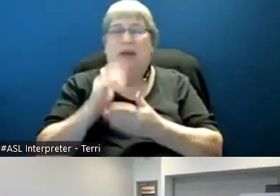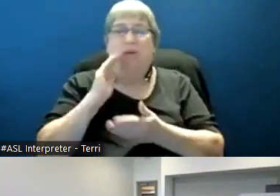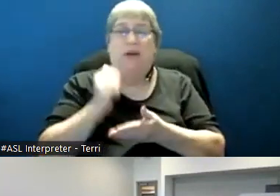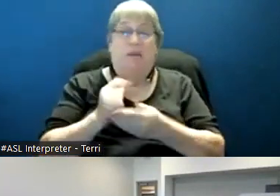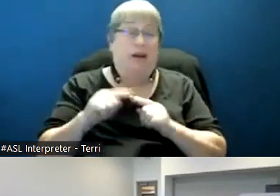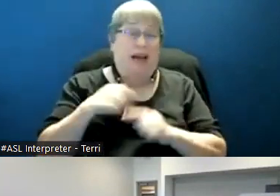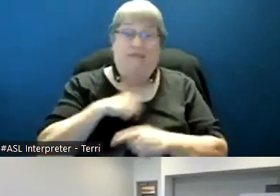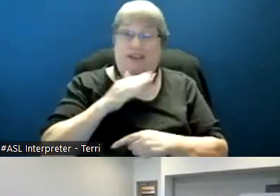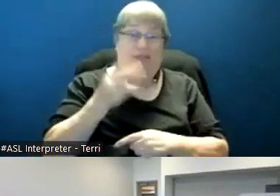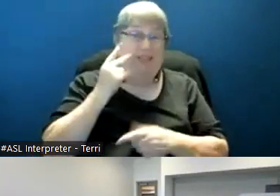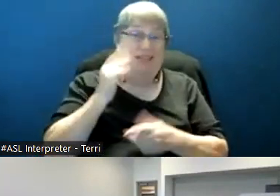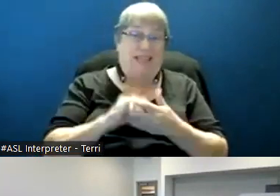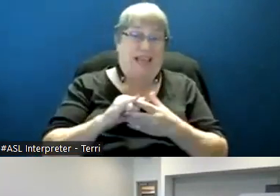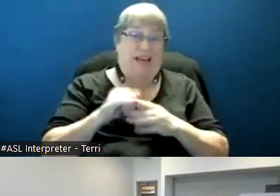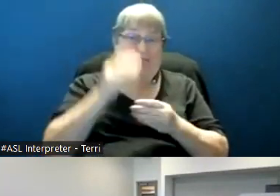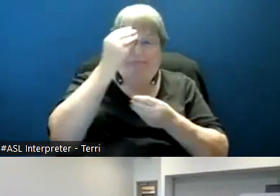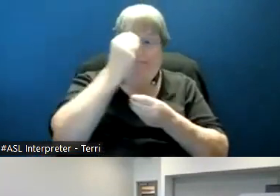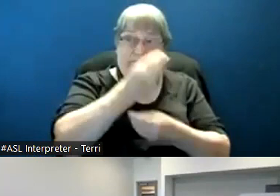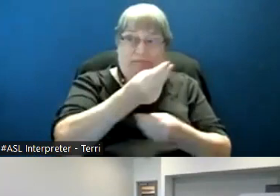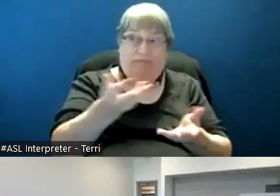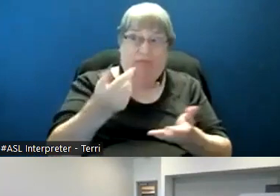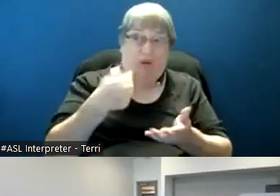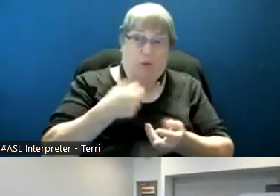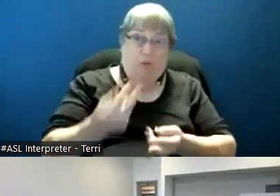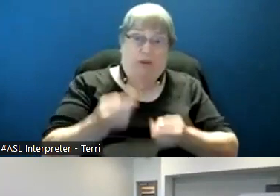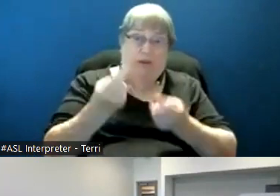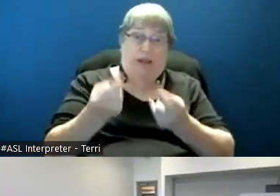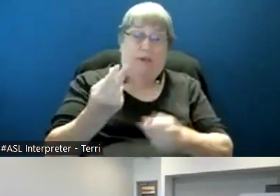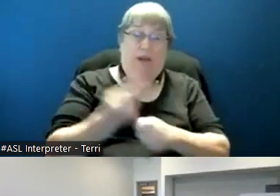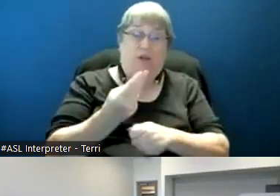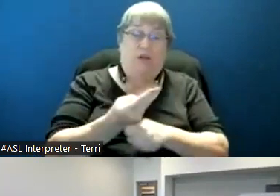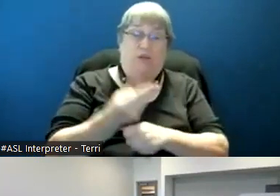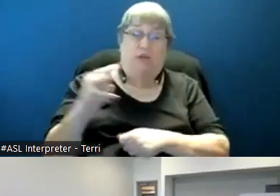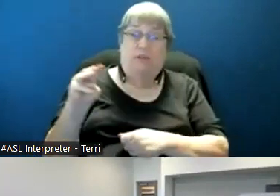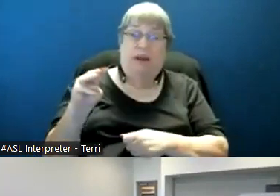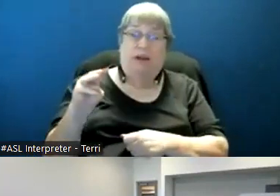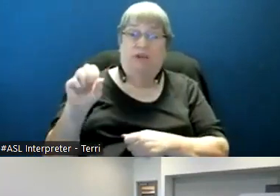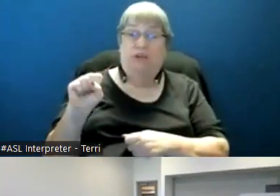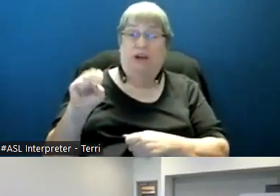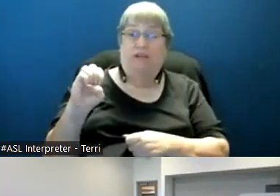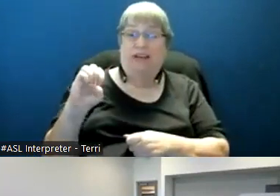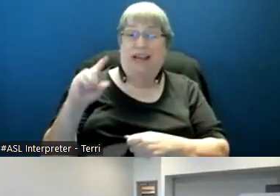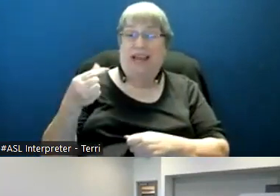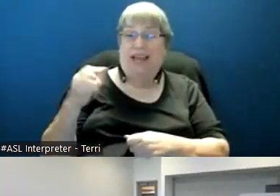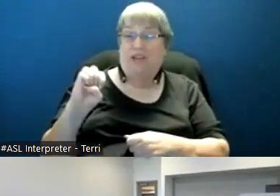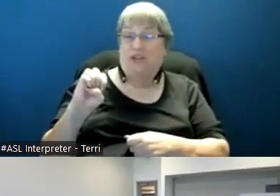written anywhere. Like, we recommend you use Microsoft Edge. So that would be something.